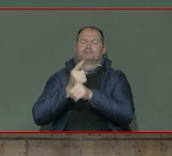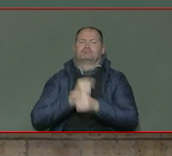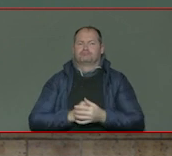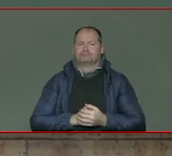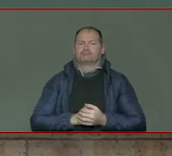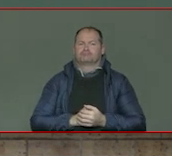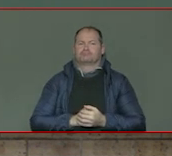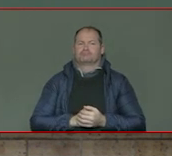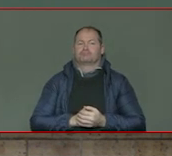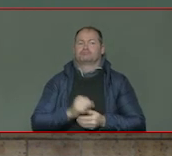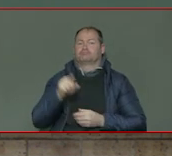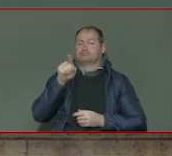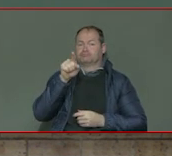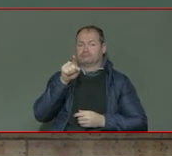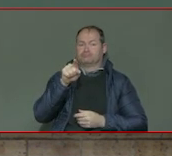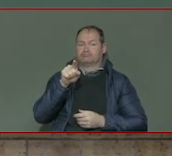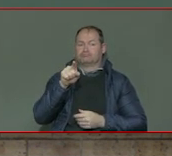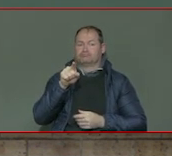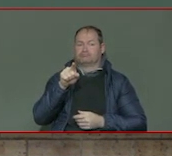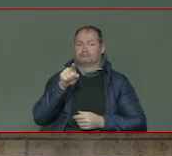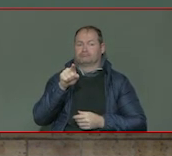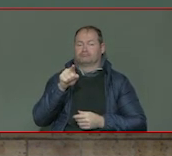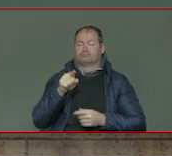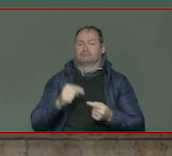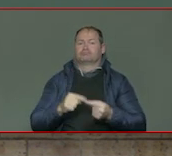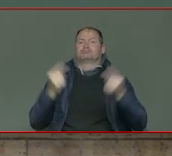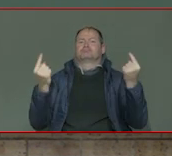And this sign is opposite sign.